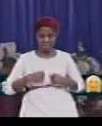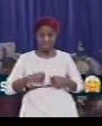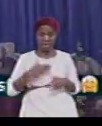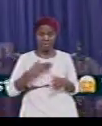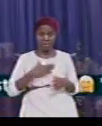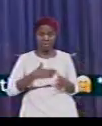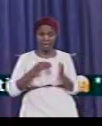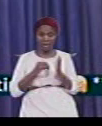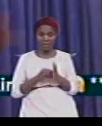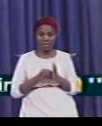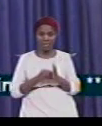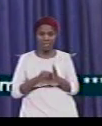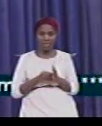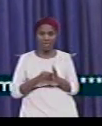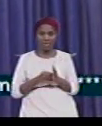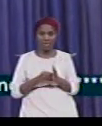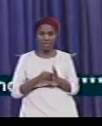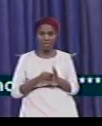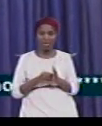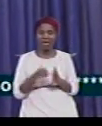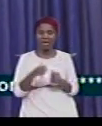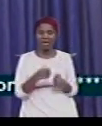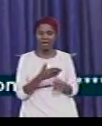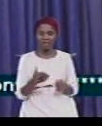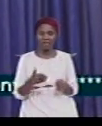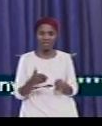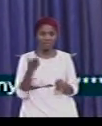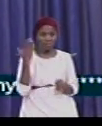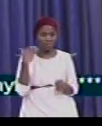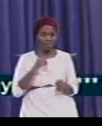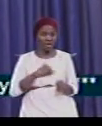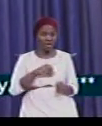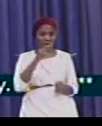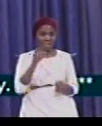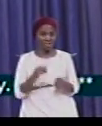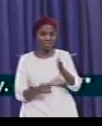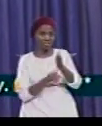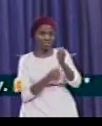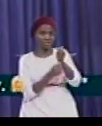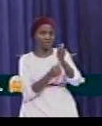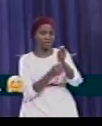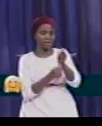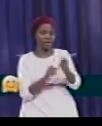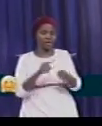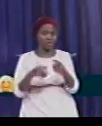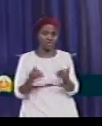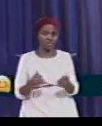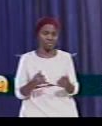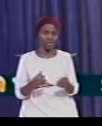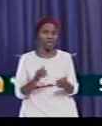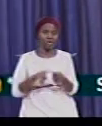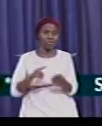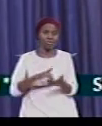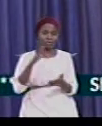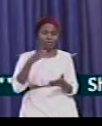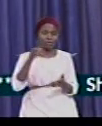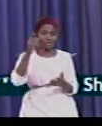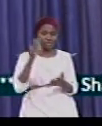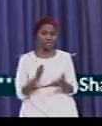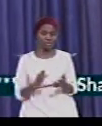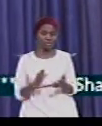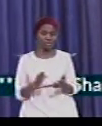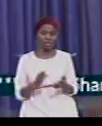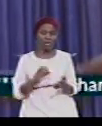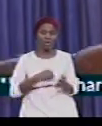baby. Amen. Everything, I needed assistance. But Amen. Then to the glory Amen. Of God. So with the condition she's explaining, it's